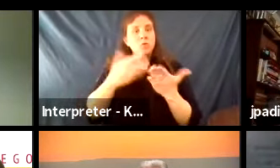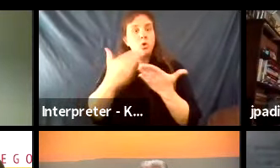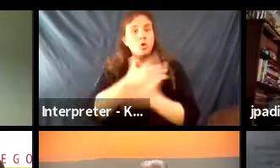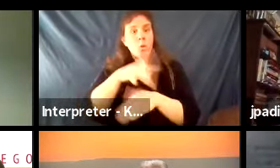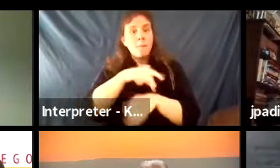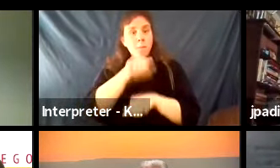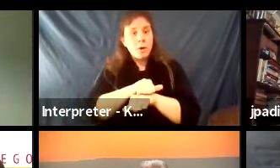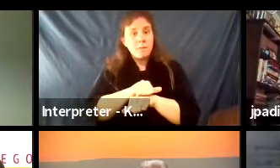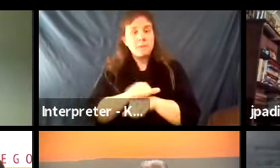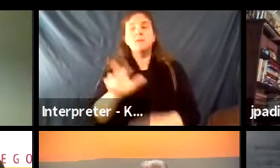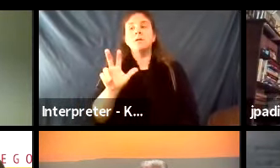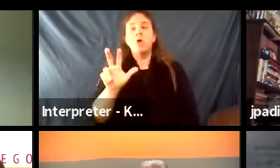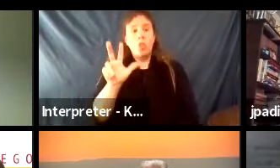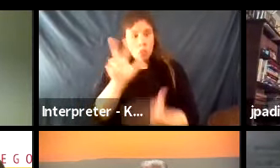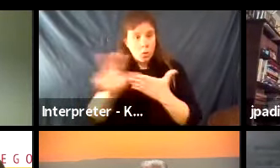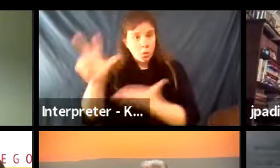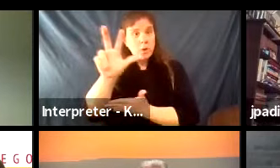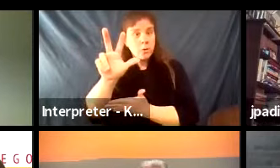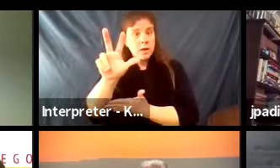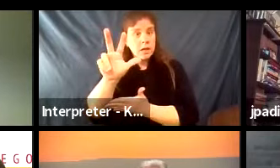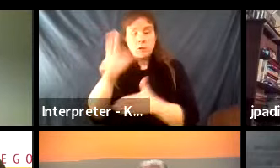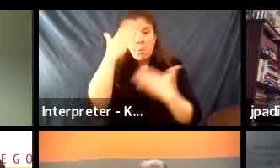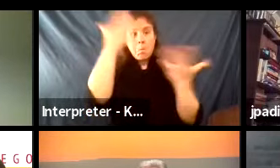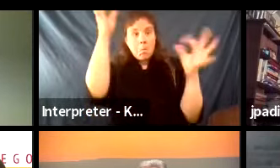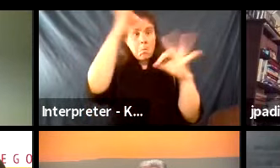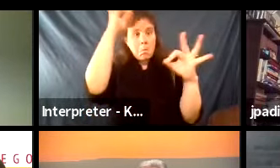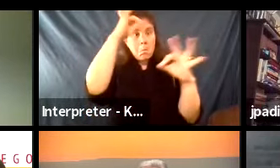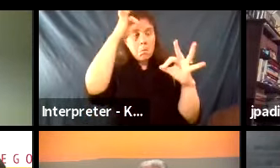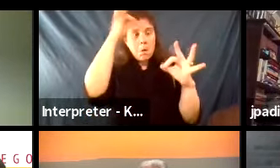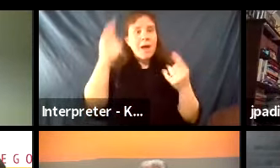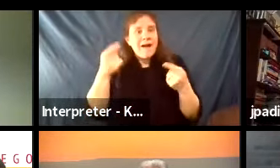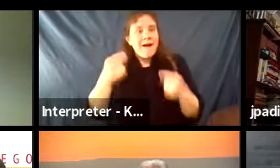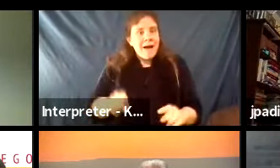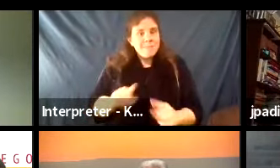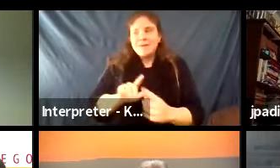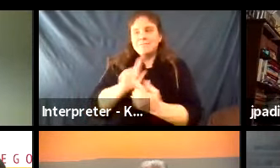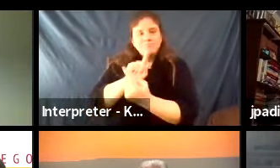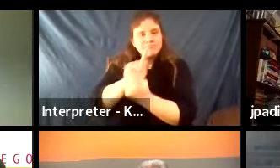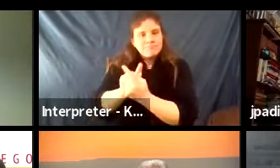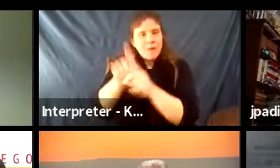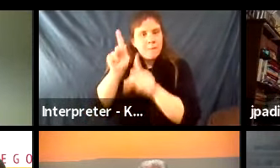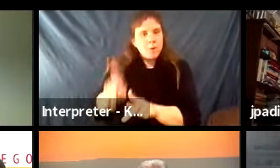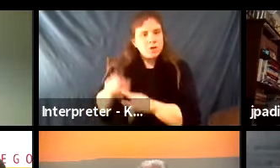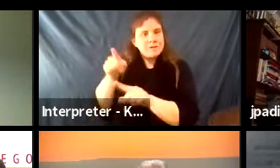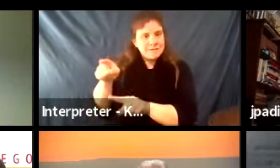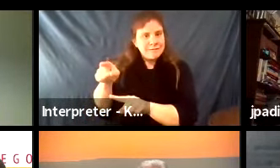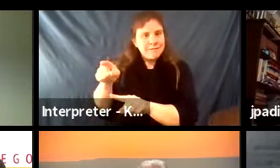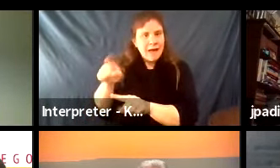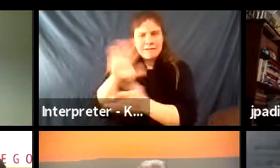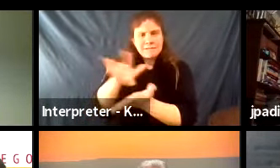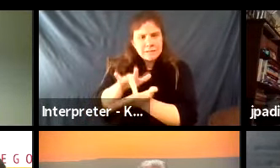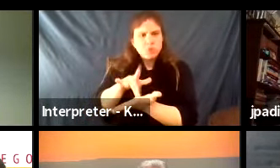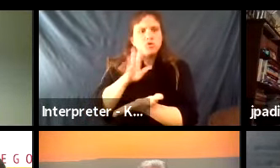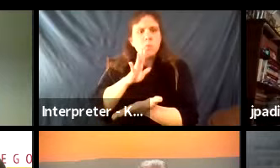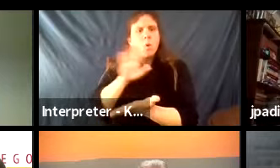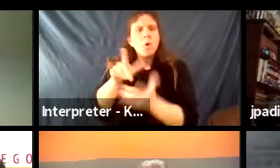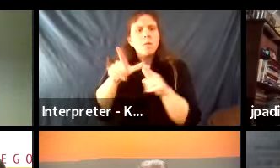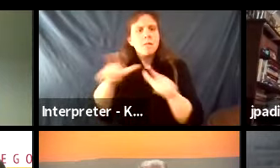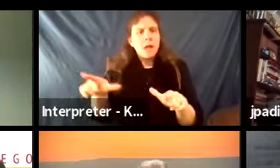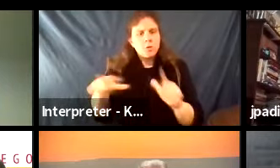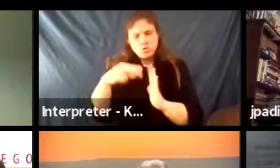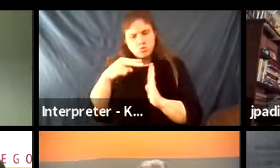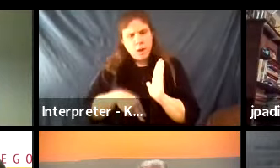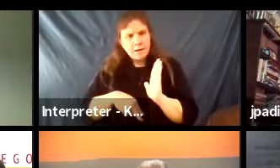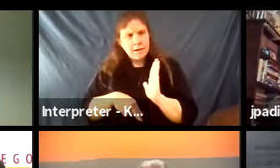CBAS center who told her that and would work with her to schedule that appointment. So when we're talking about not wasting the shots that we